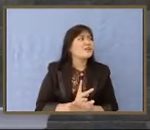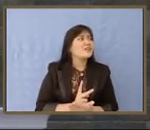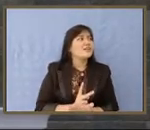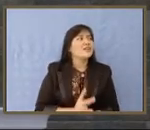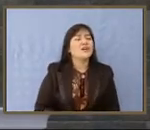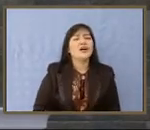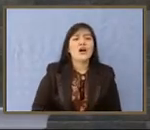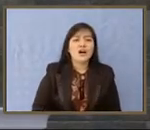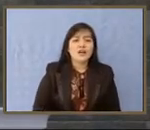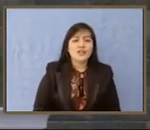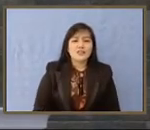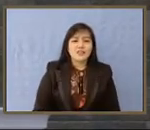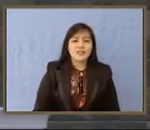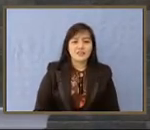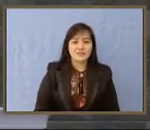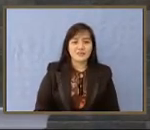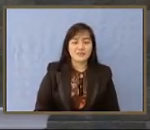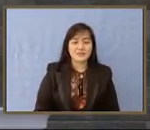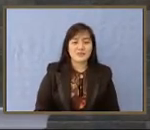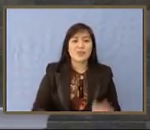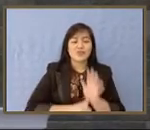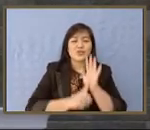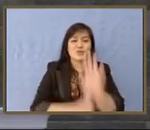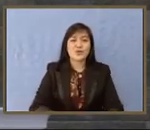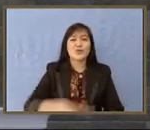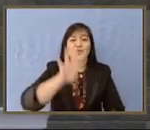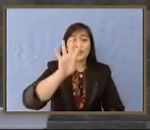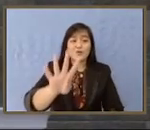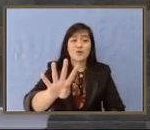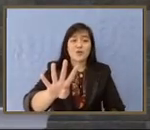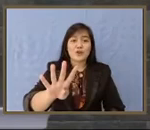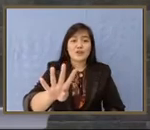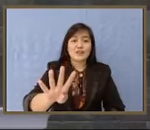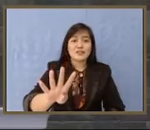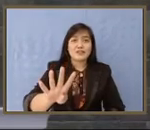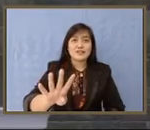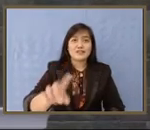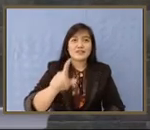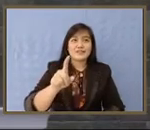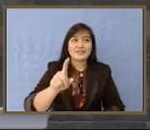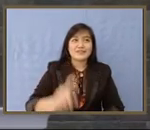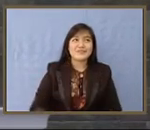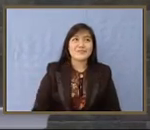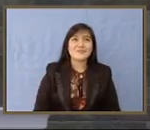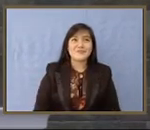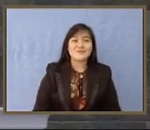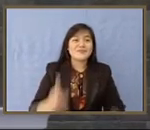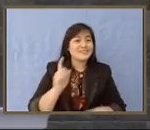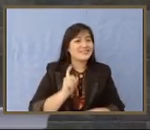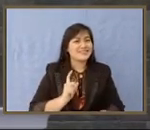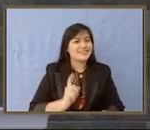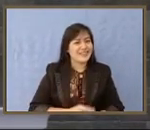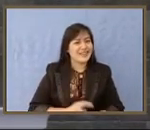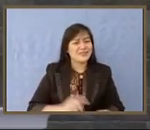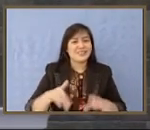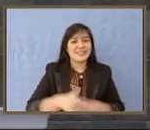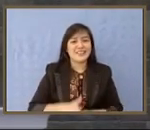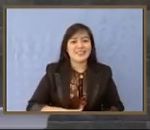Ruth. Alright? The first two stages po na makikita po natin, yung 1 and 2 na babanggitin ko po sa